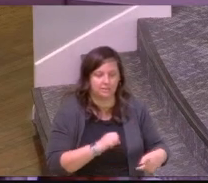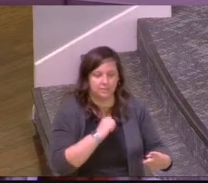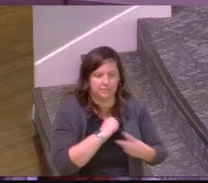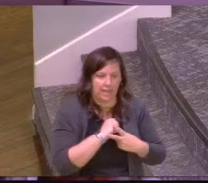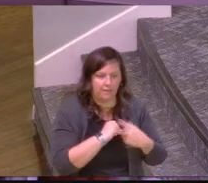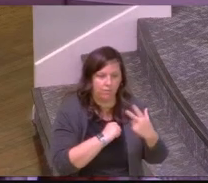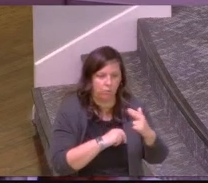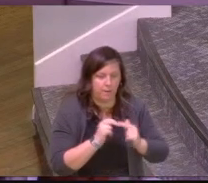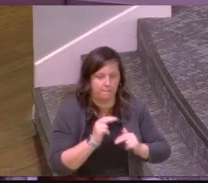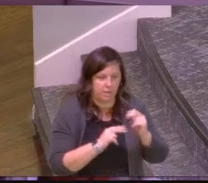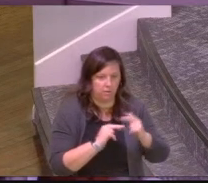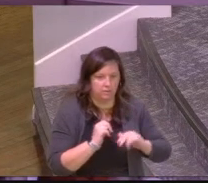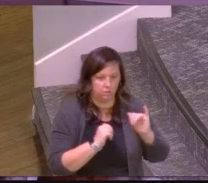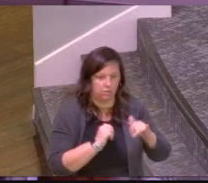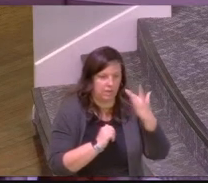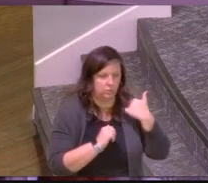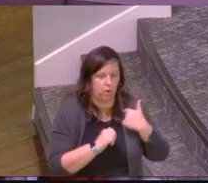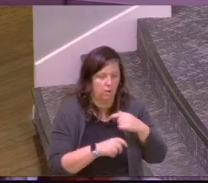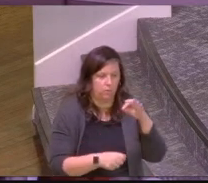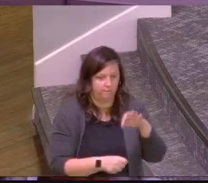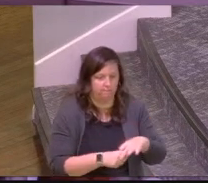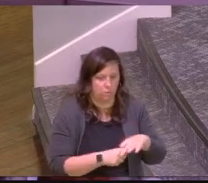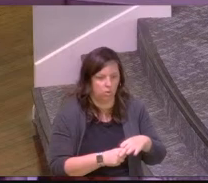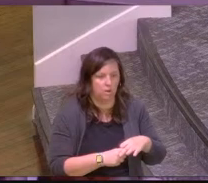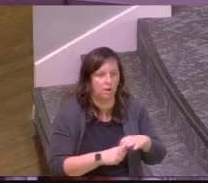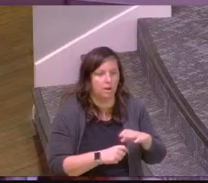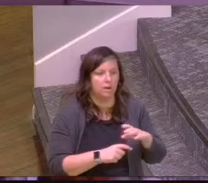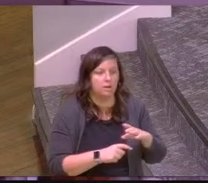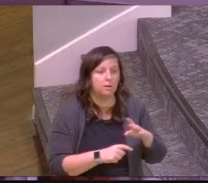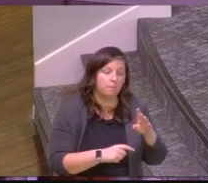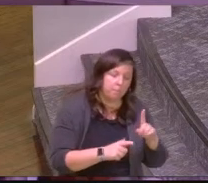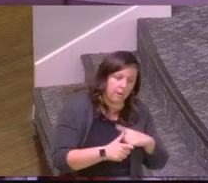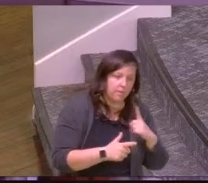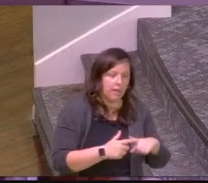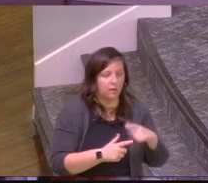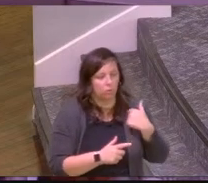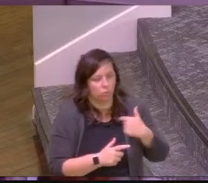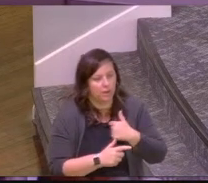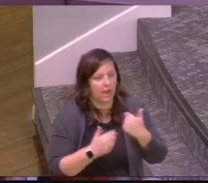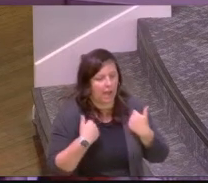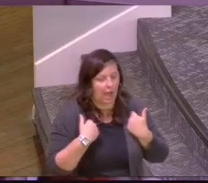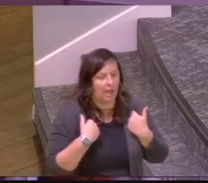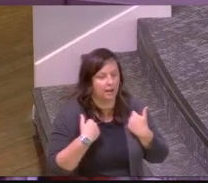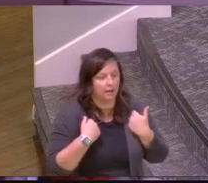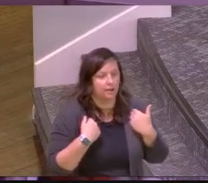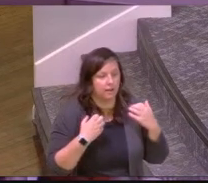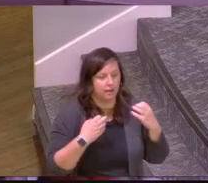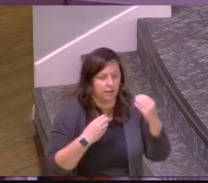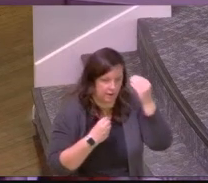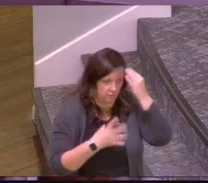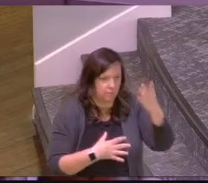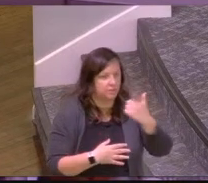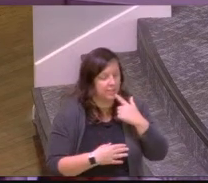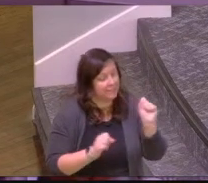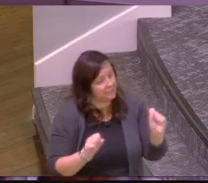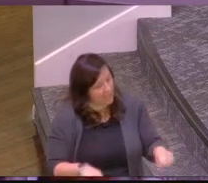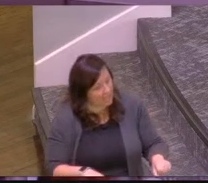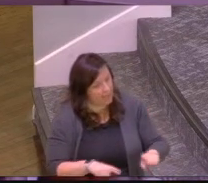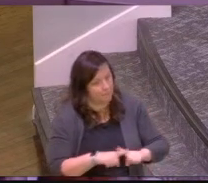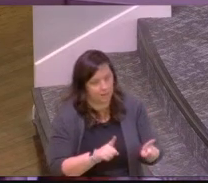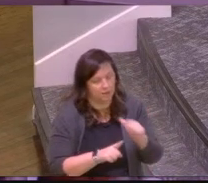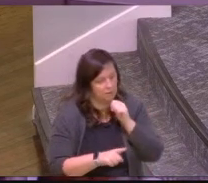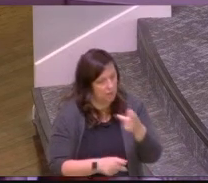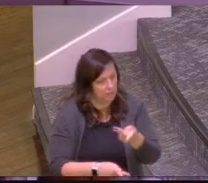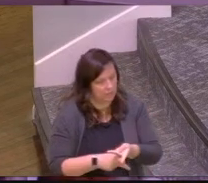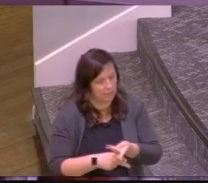we also got information that said we could do it, but we couldn't have the early learning there, right? And so I'm at that